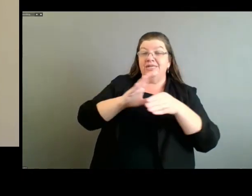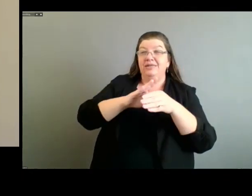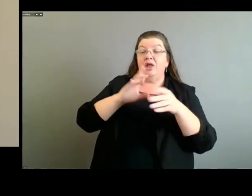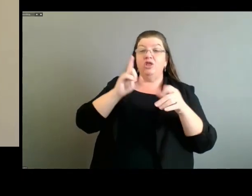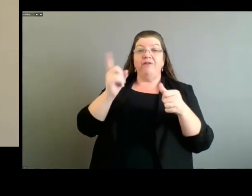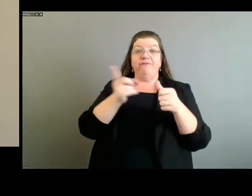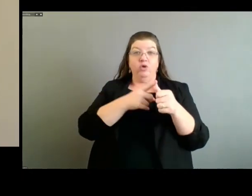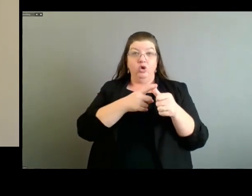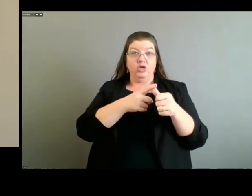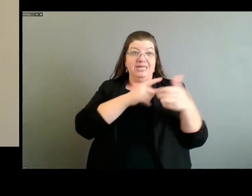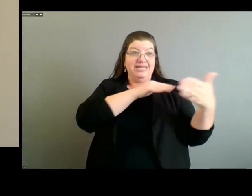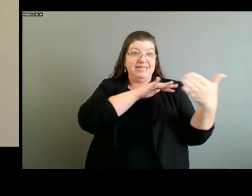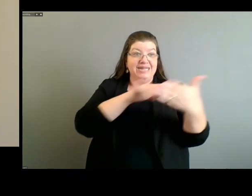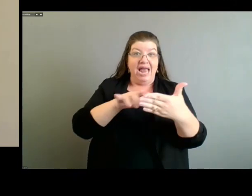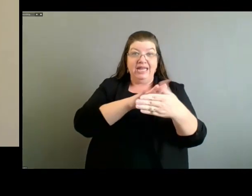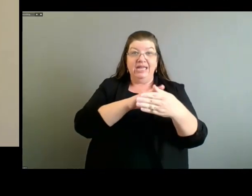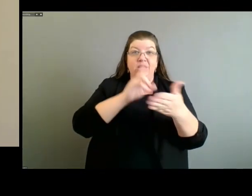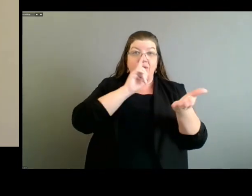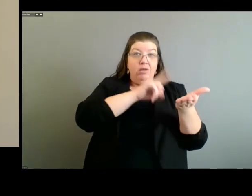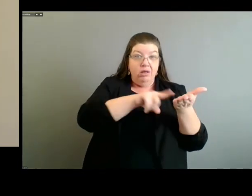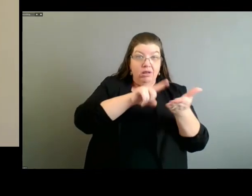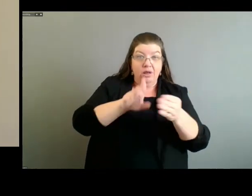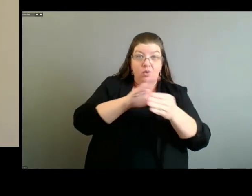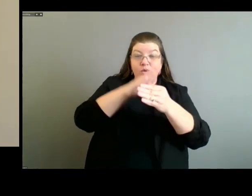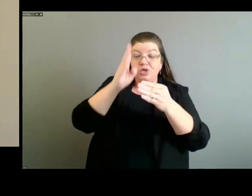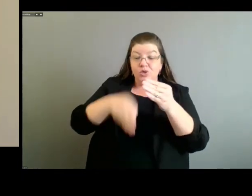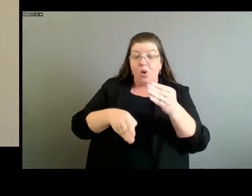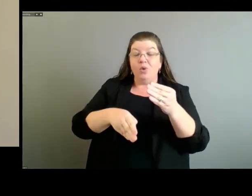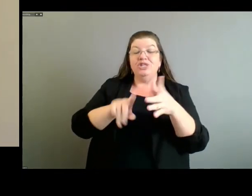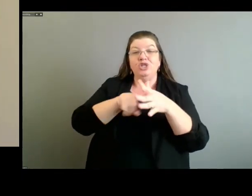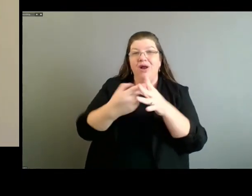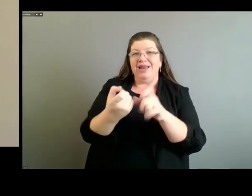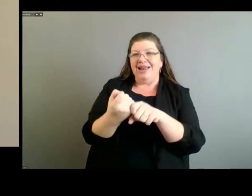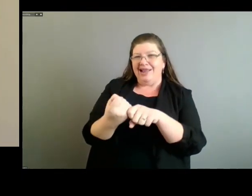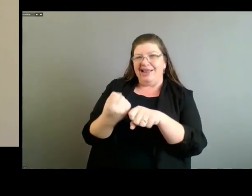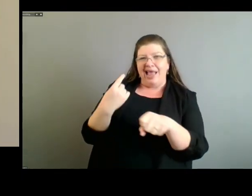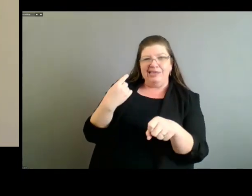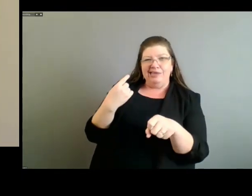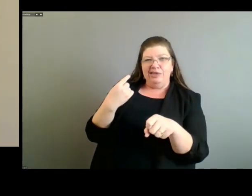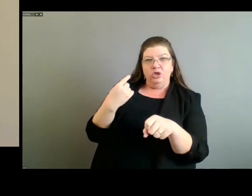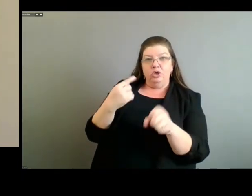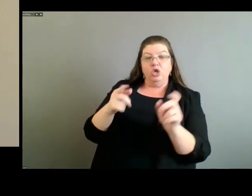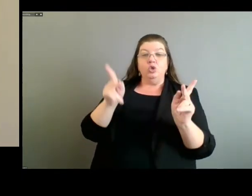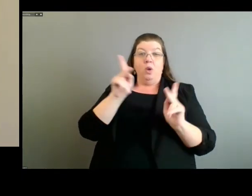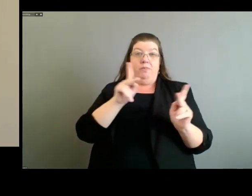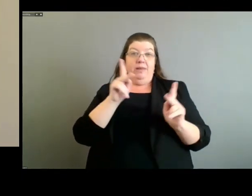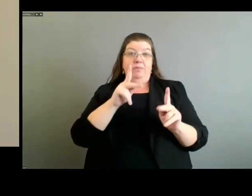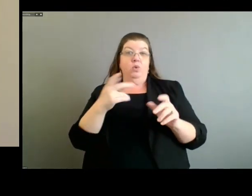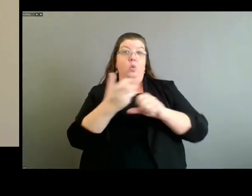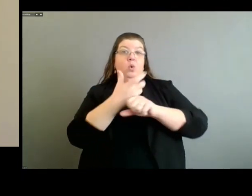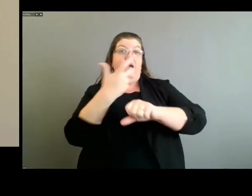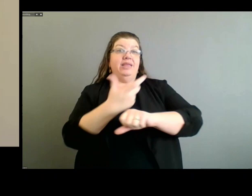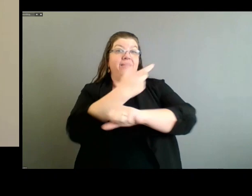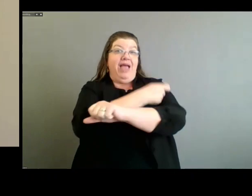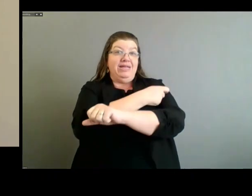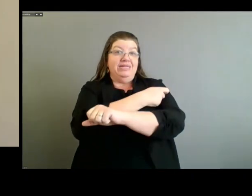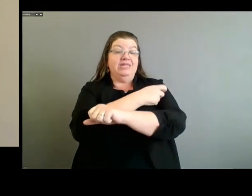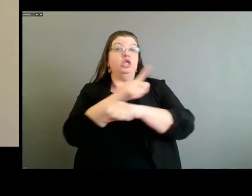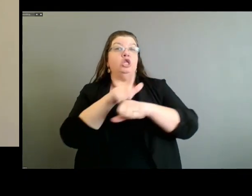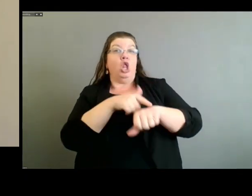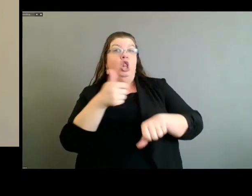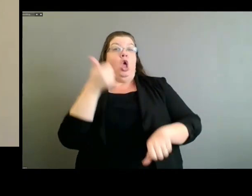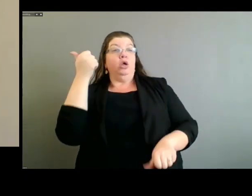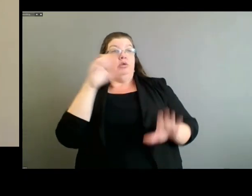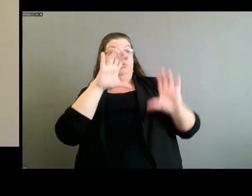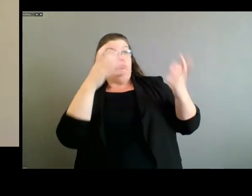first study results were started last year. So people who have had the vaccine the longest have